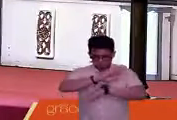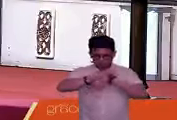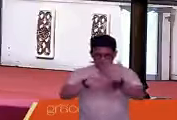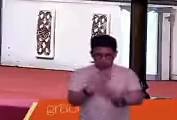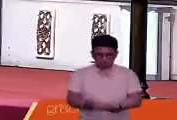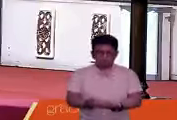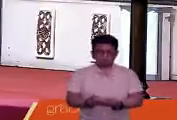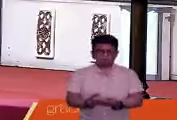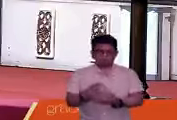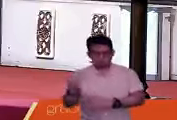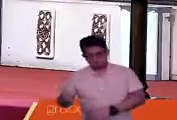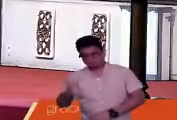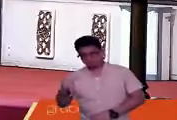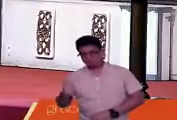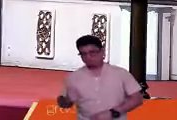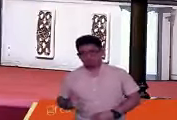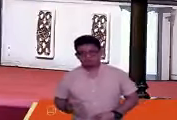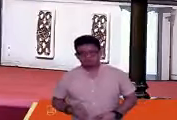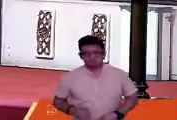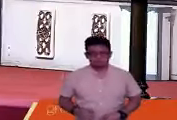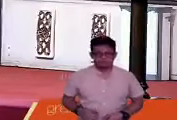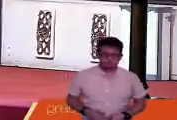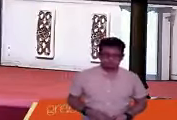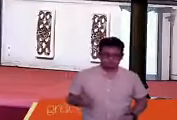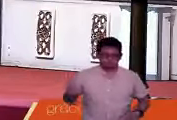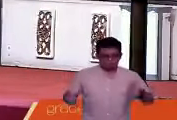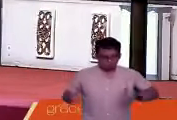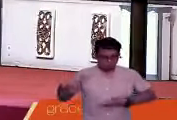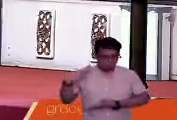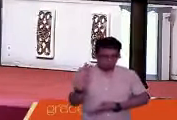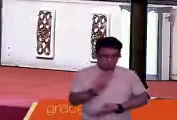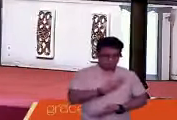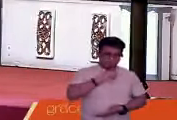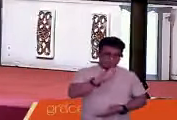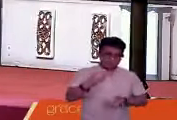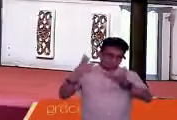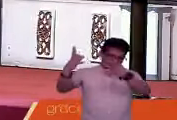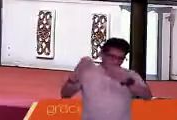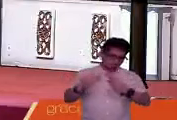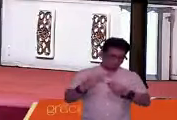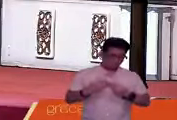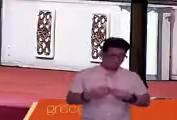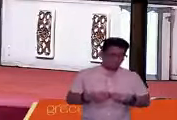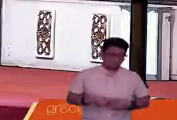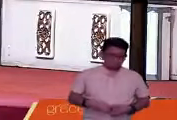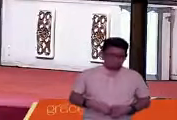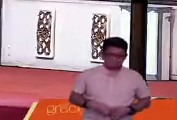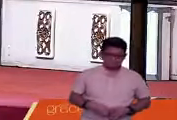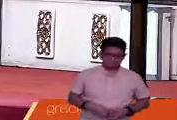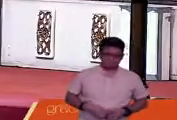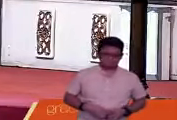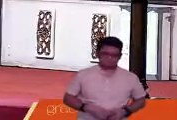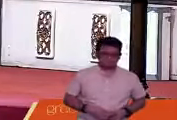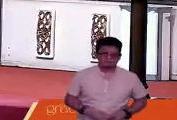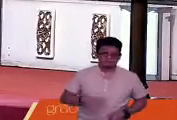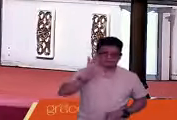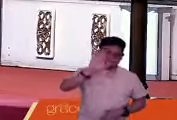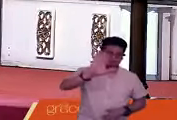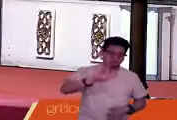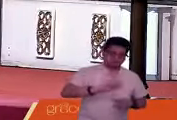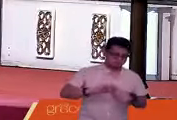placed a condition of whether or not we will receive it. And the condition is that